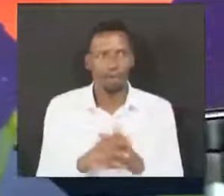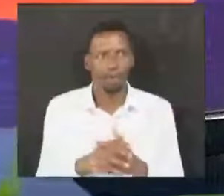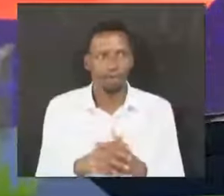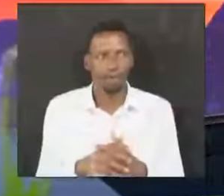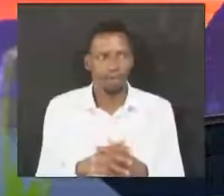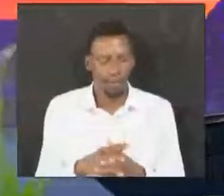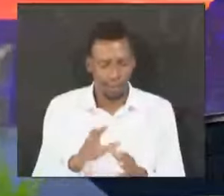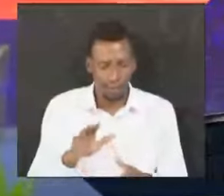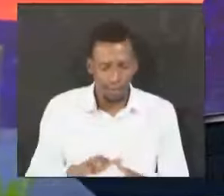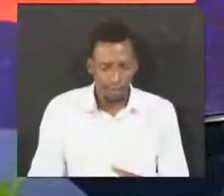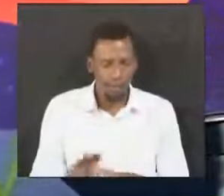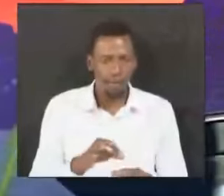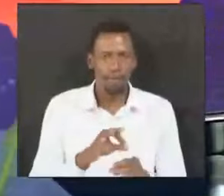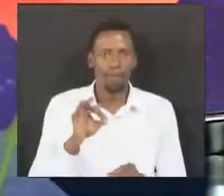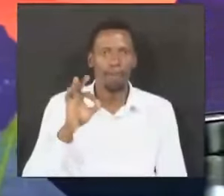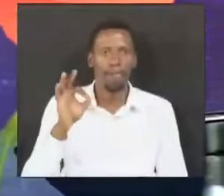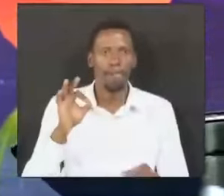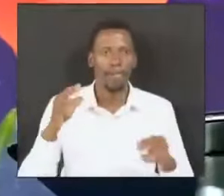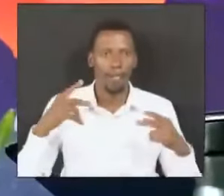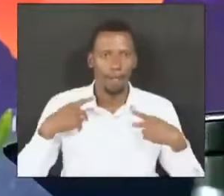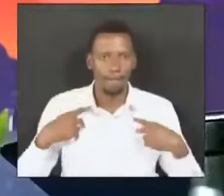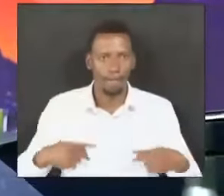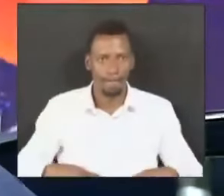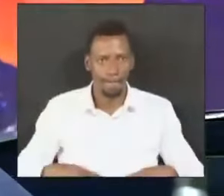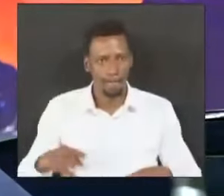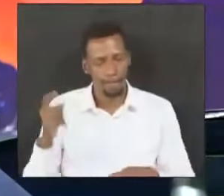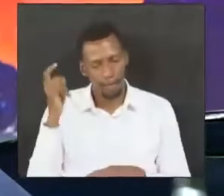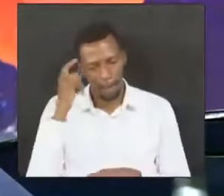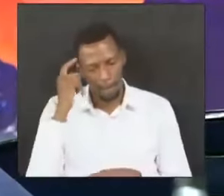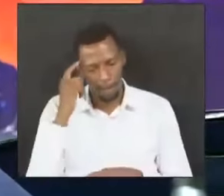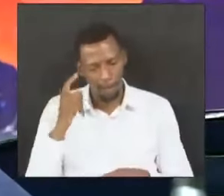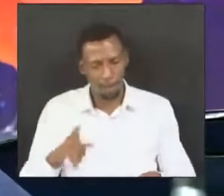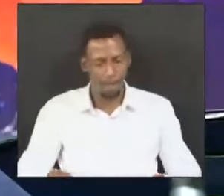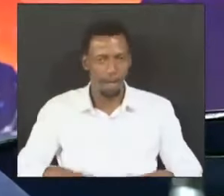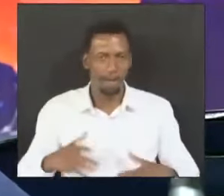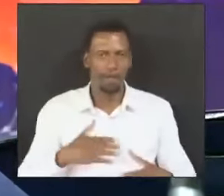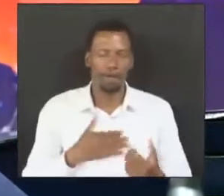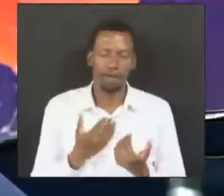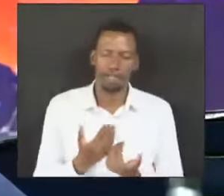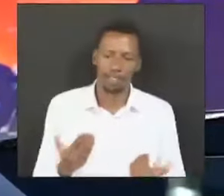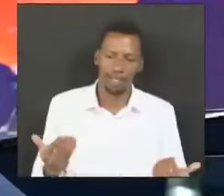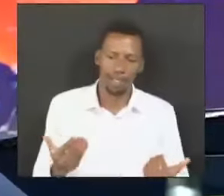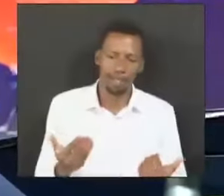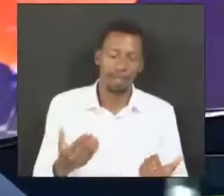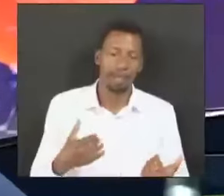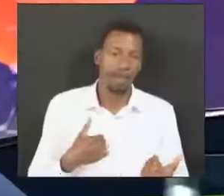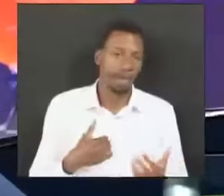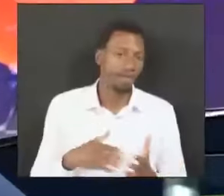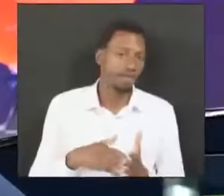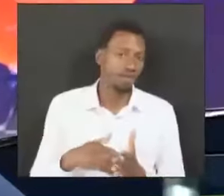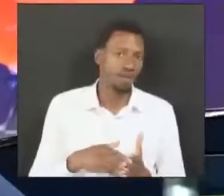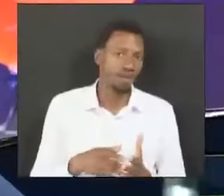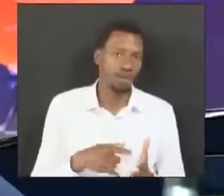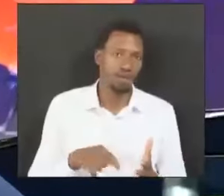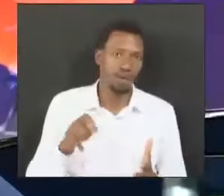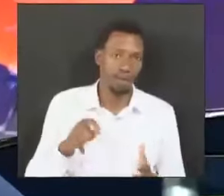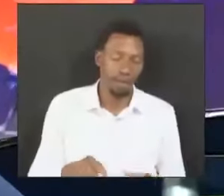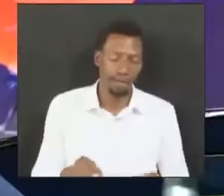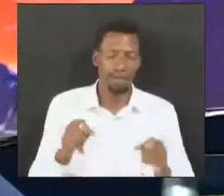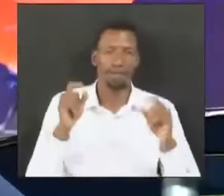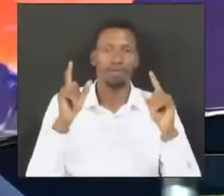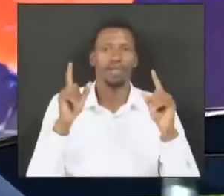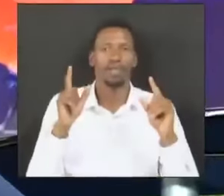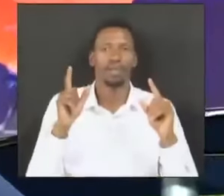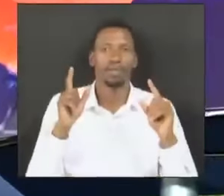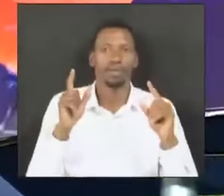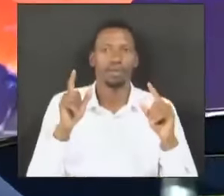spiritual, physical, and mental lives of our children is at stake, and we must be awakened to our